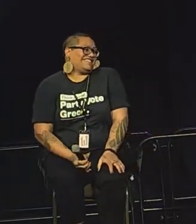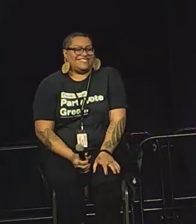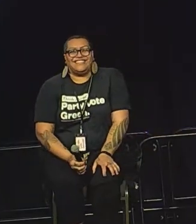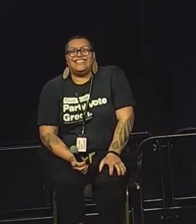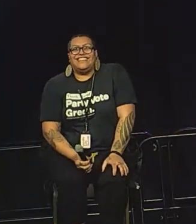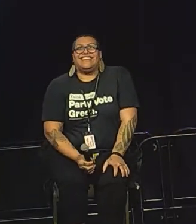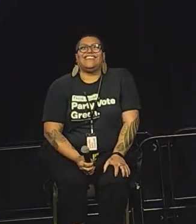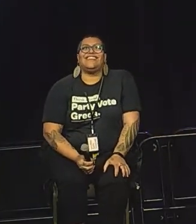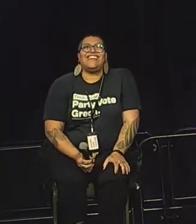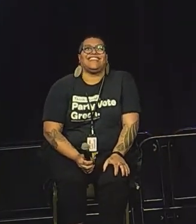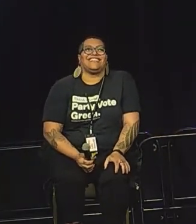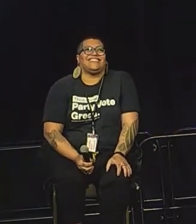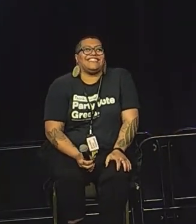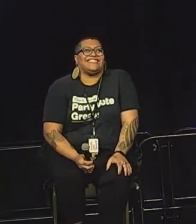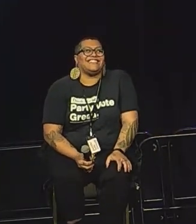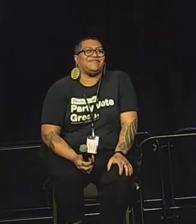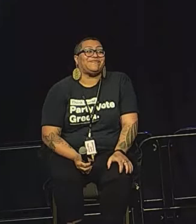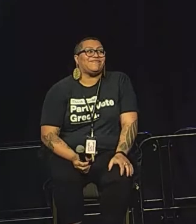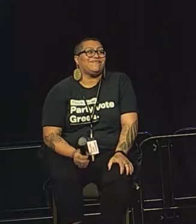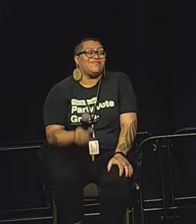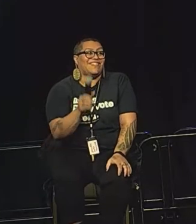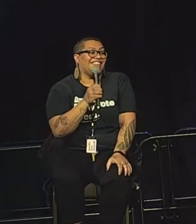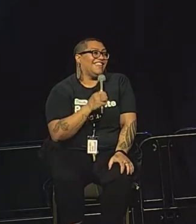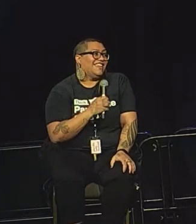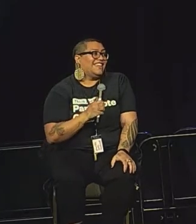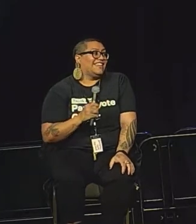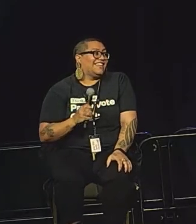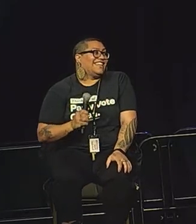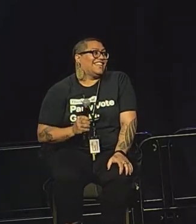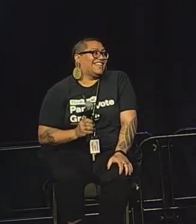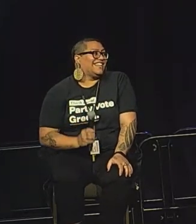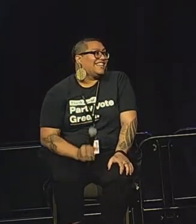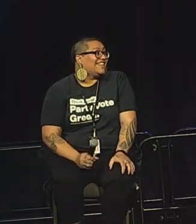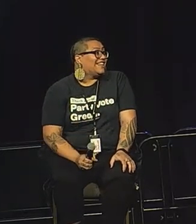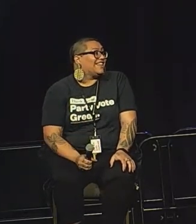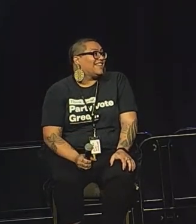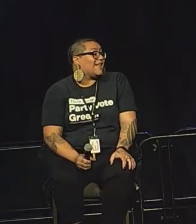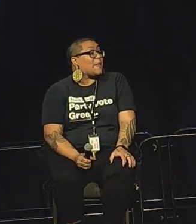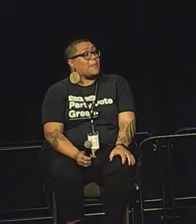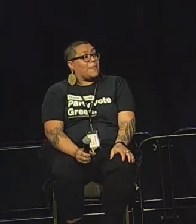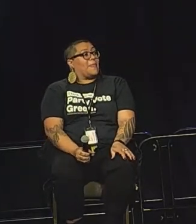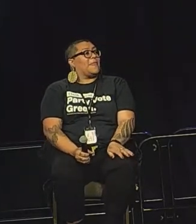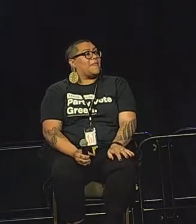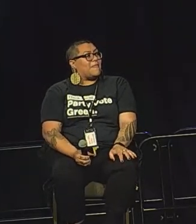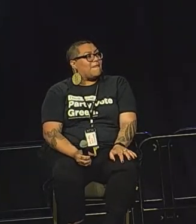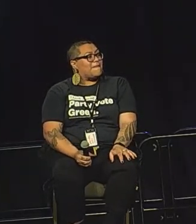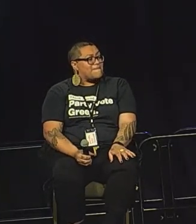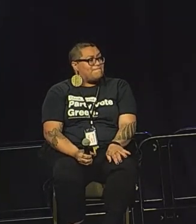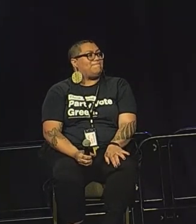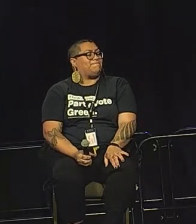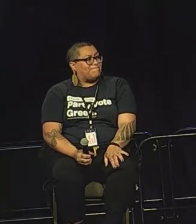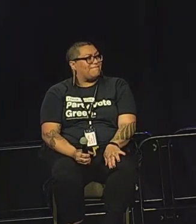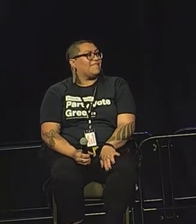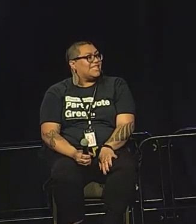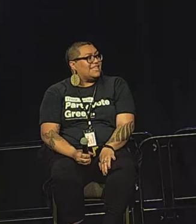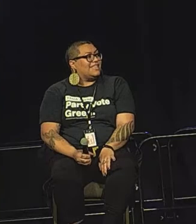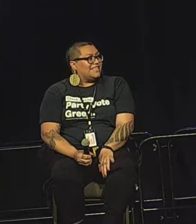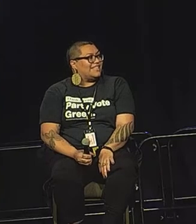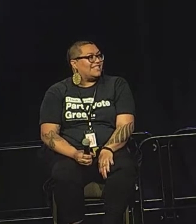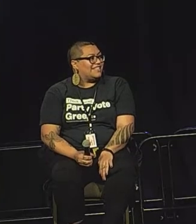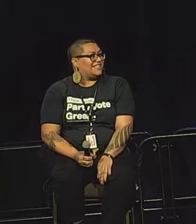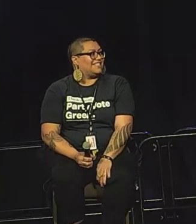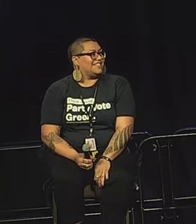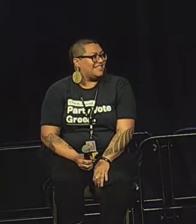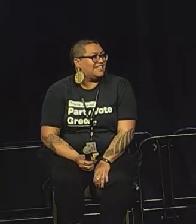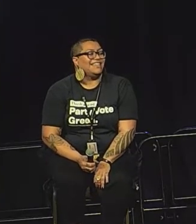come on let's give him a big hand come on big head business so it's Karen rangi Stephen my right The